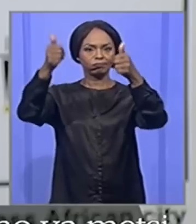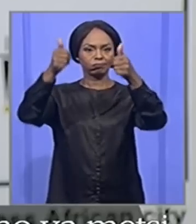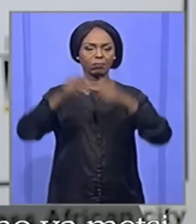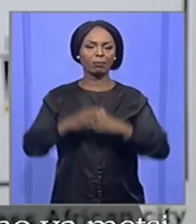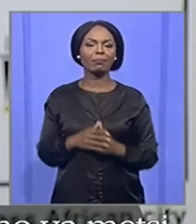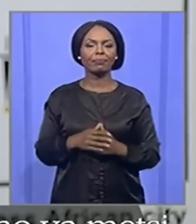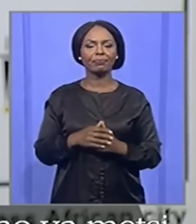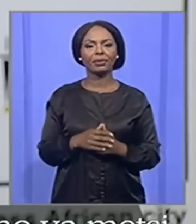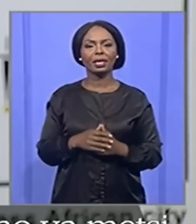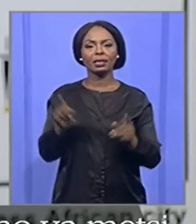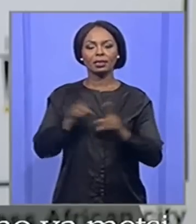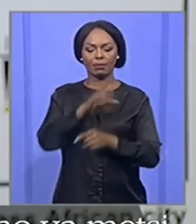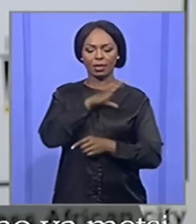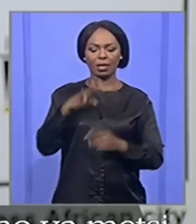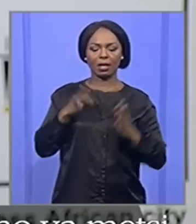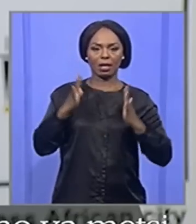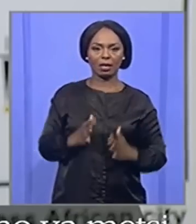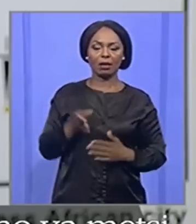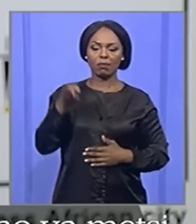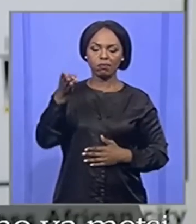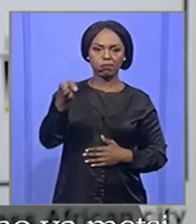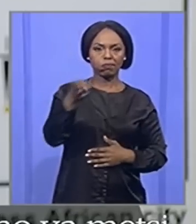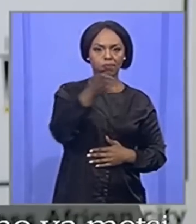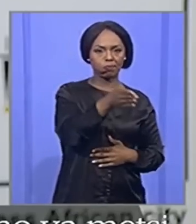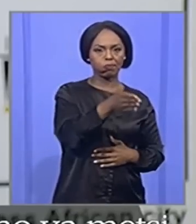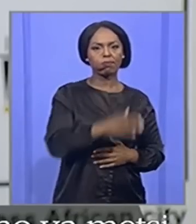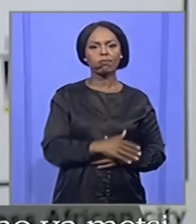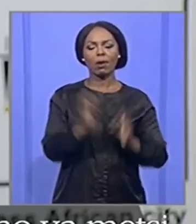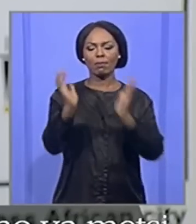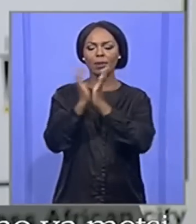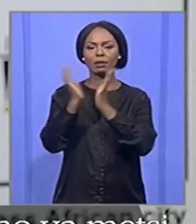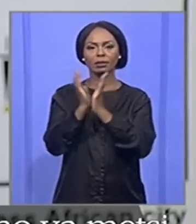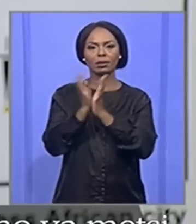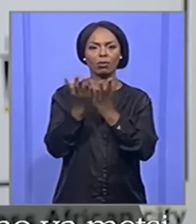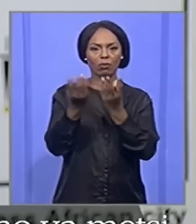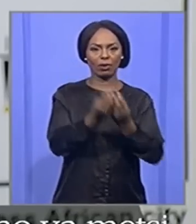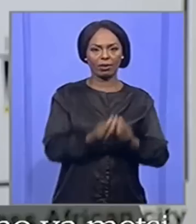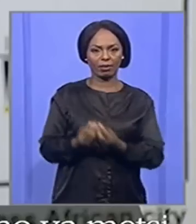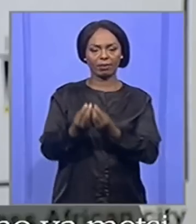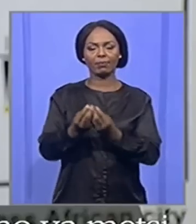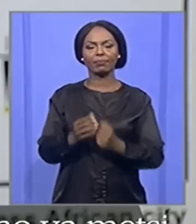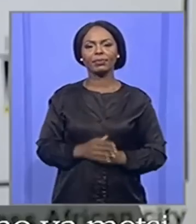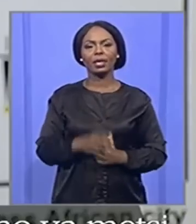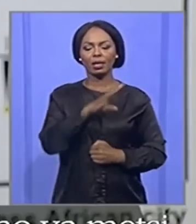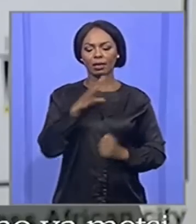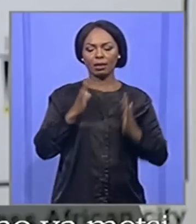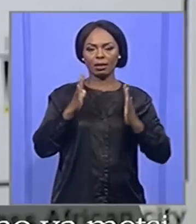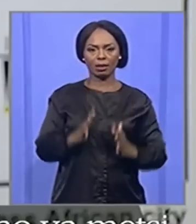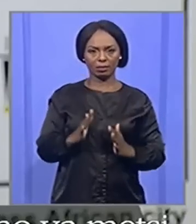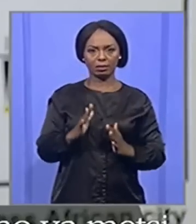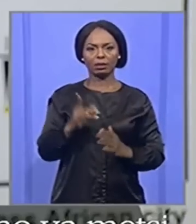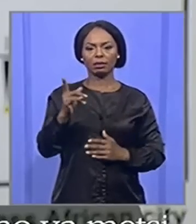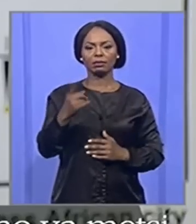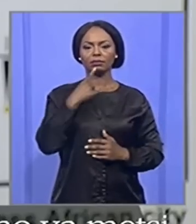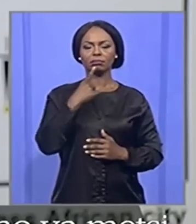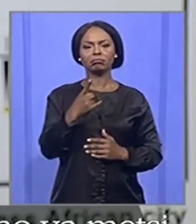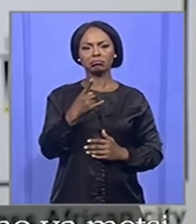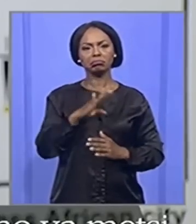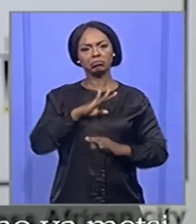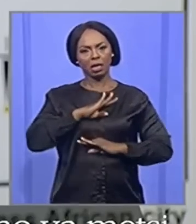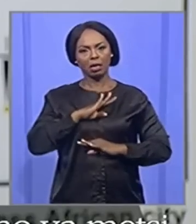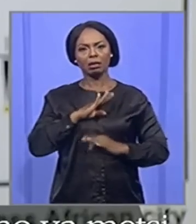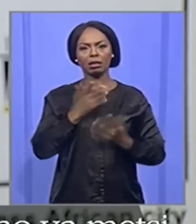together with councillors from these affected areas. Councillors were appraised of the progress